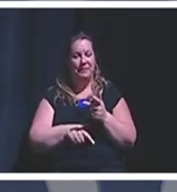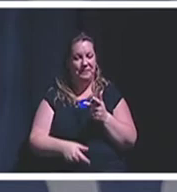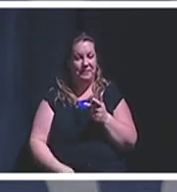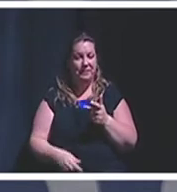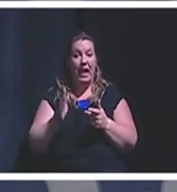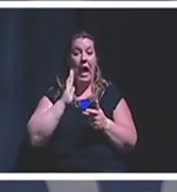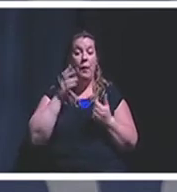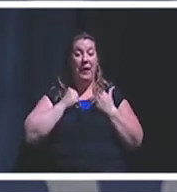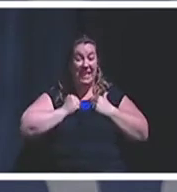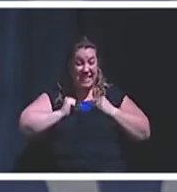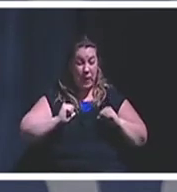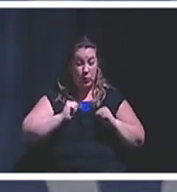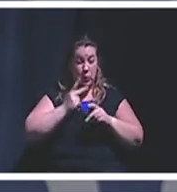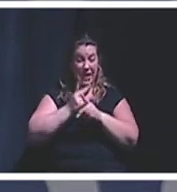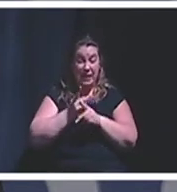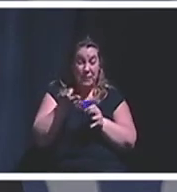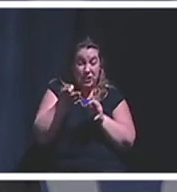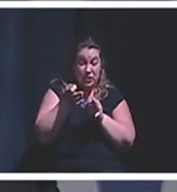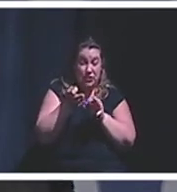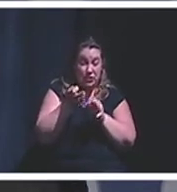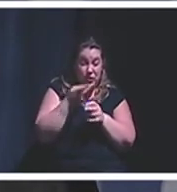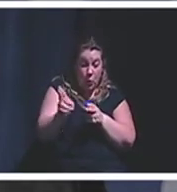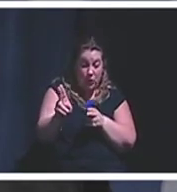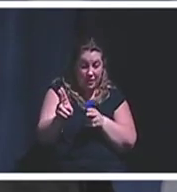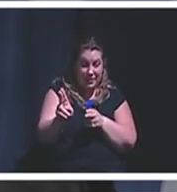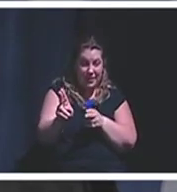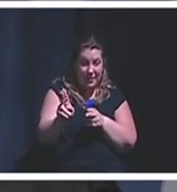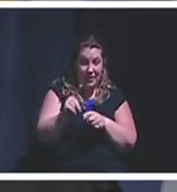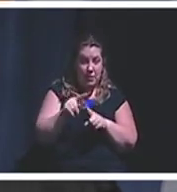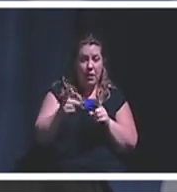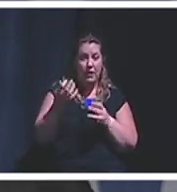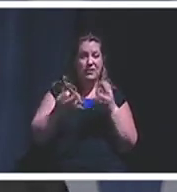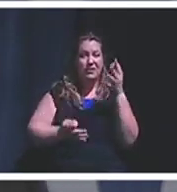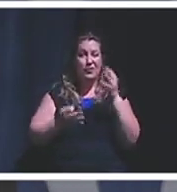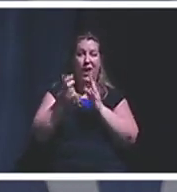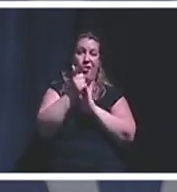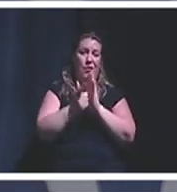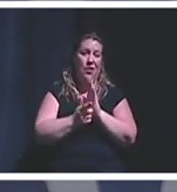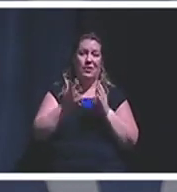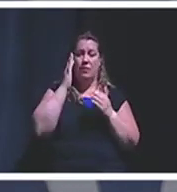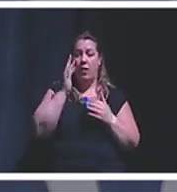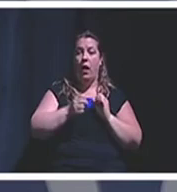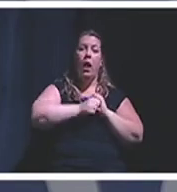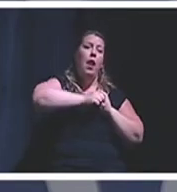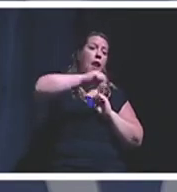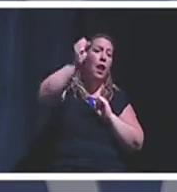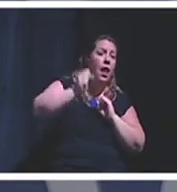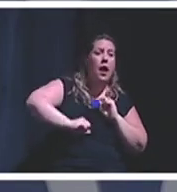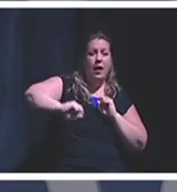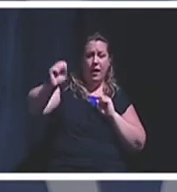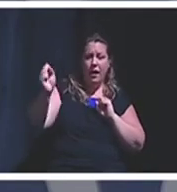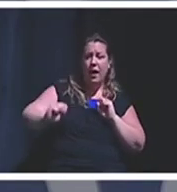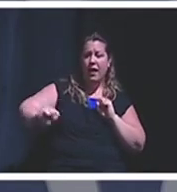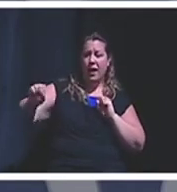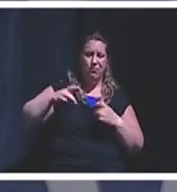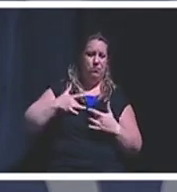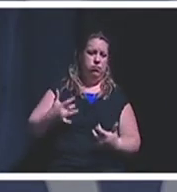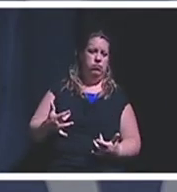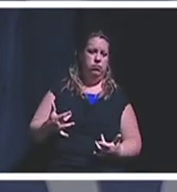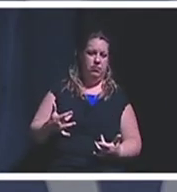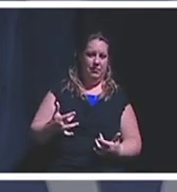keep it short, but as trial lawyers know, it is difficult for a former trial lawyer to keep it